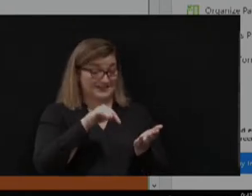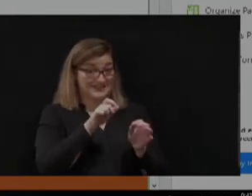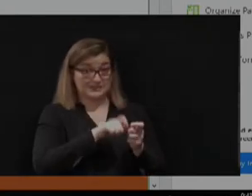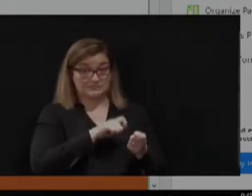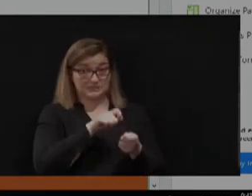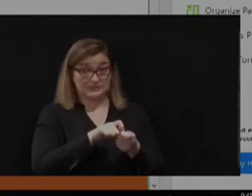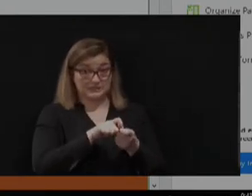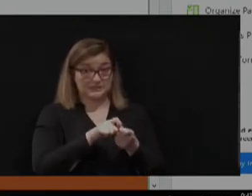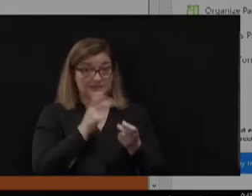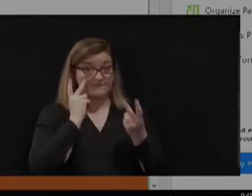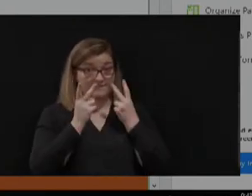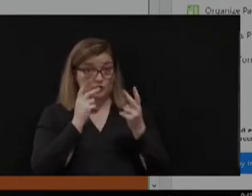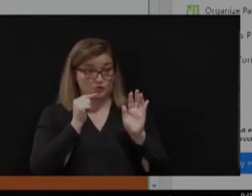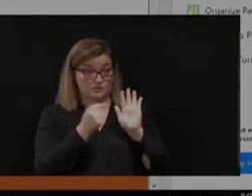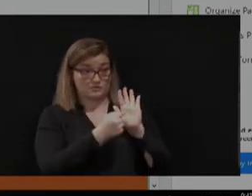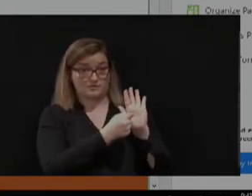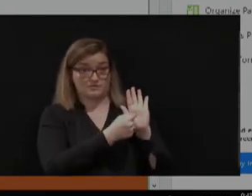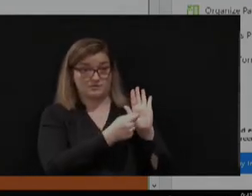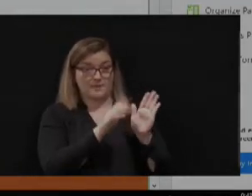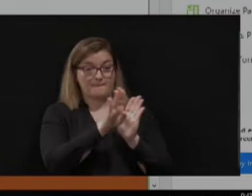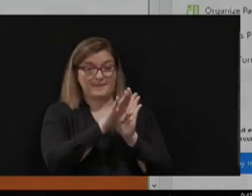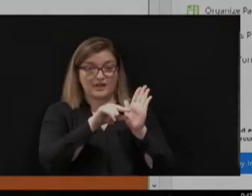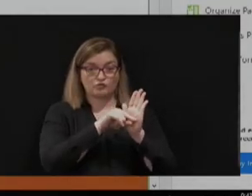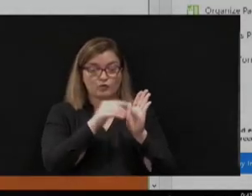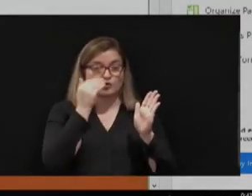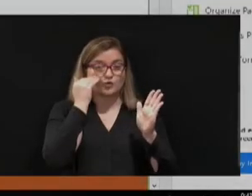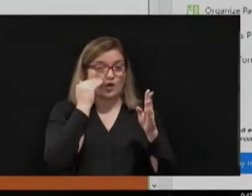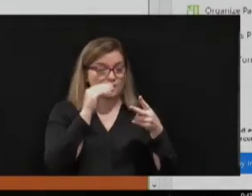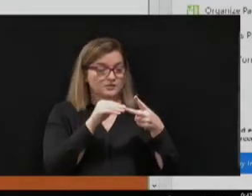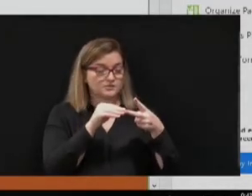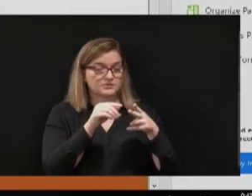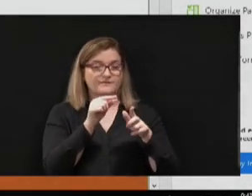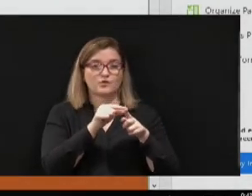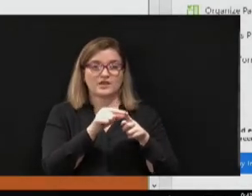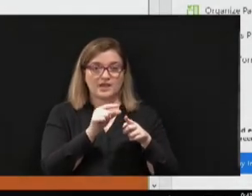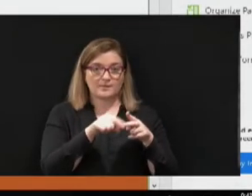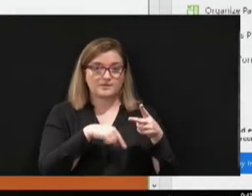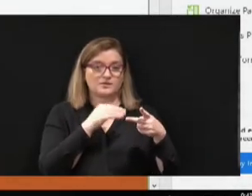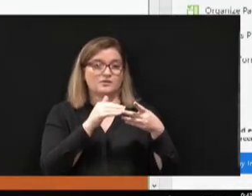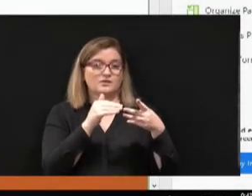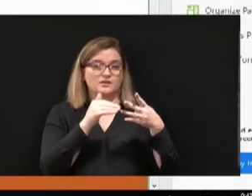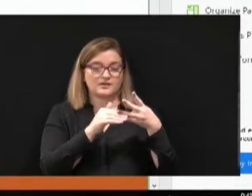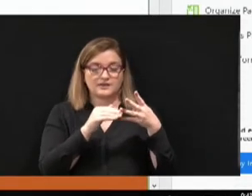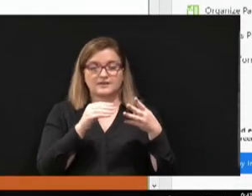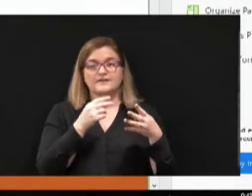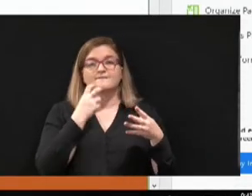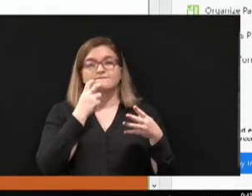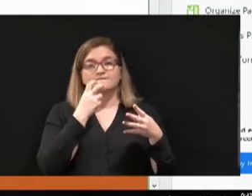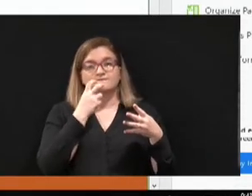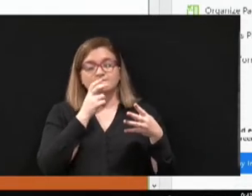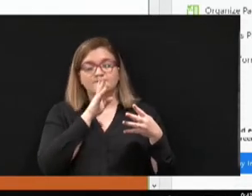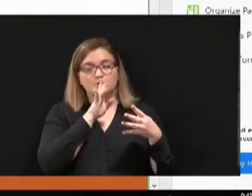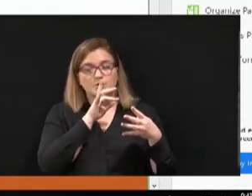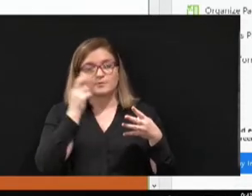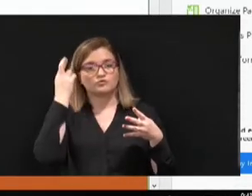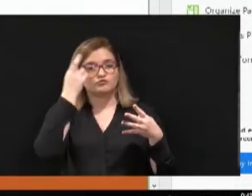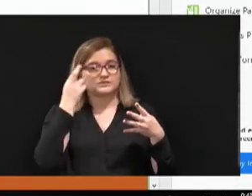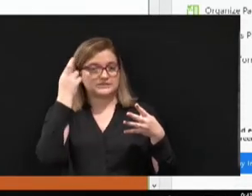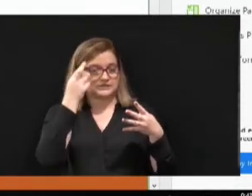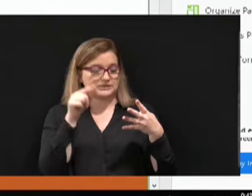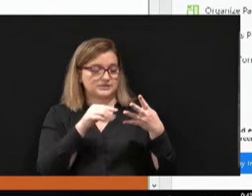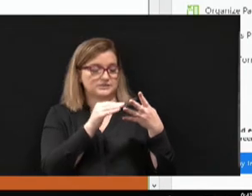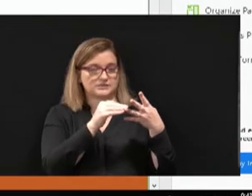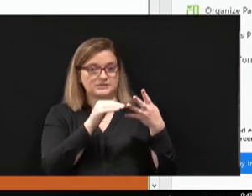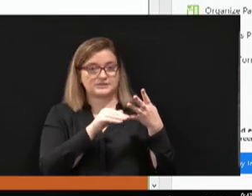visual, have the background knowledge, vocabulary, language structure, verbal reasoning, literacy knowledge that